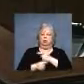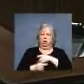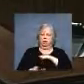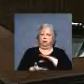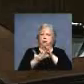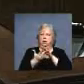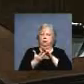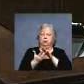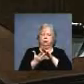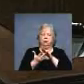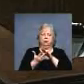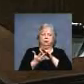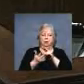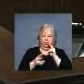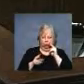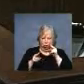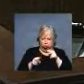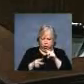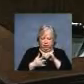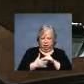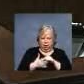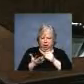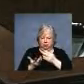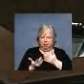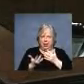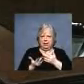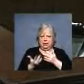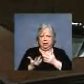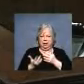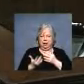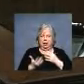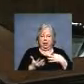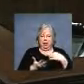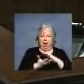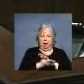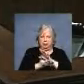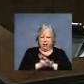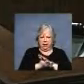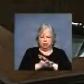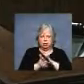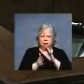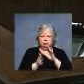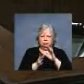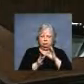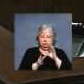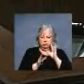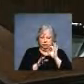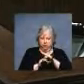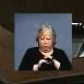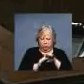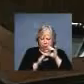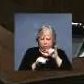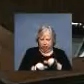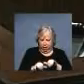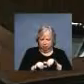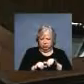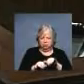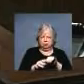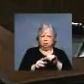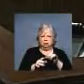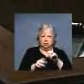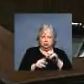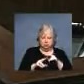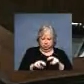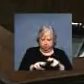be to take a look at that pending application and rather deal with that with a laser-like approach rather